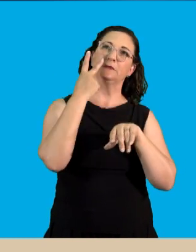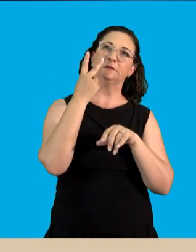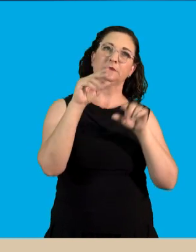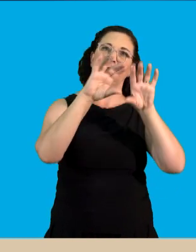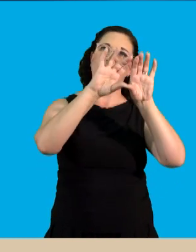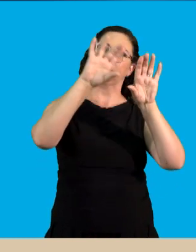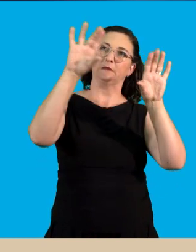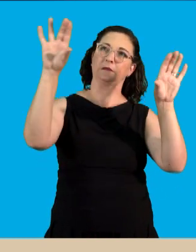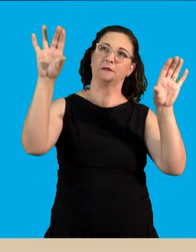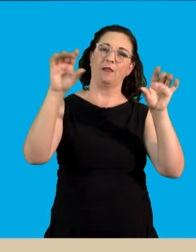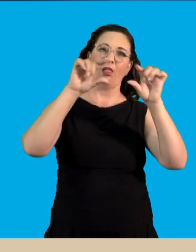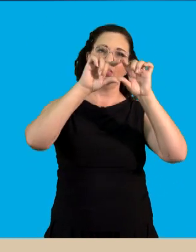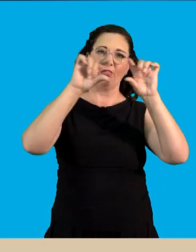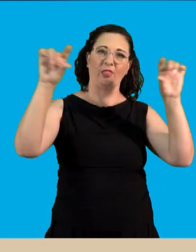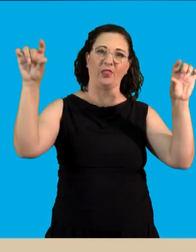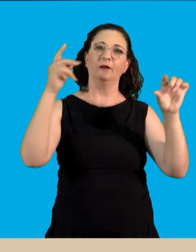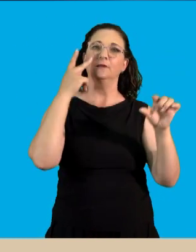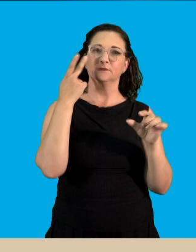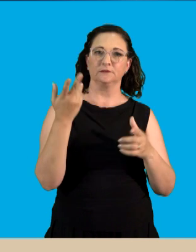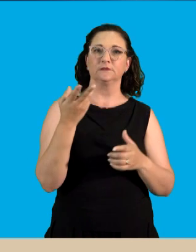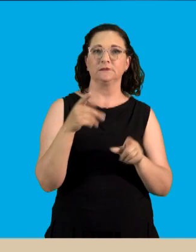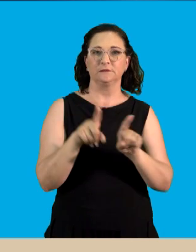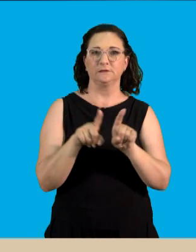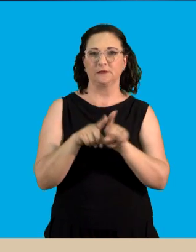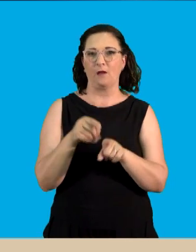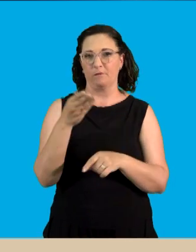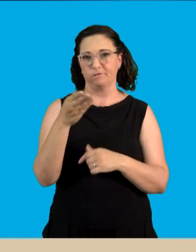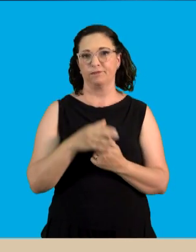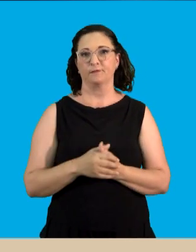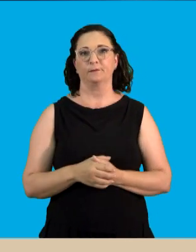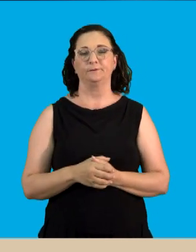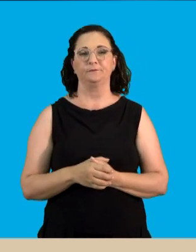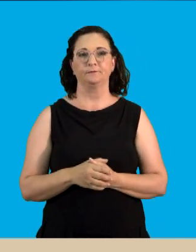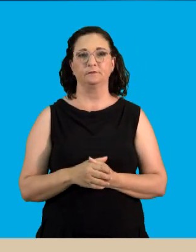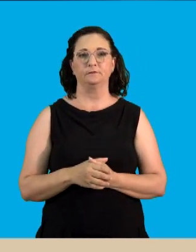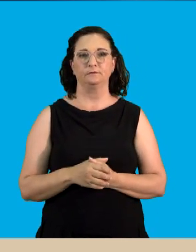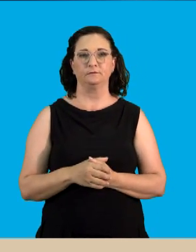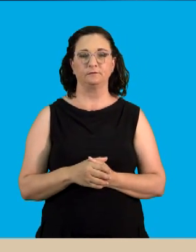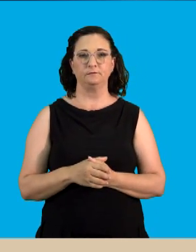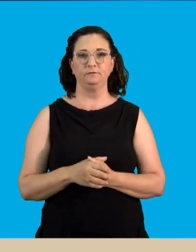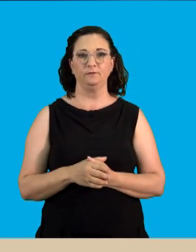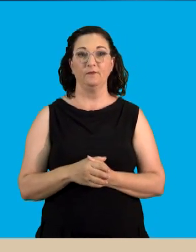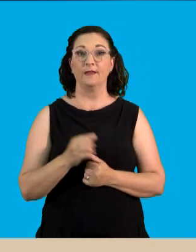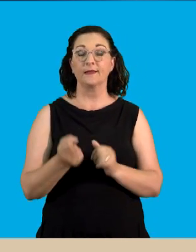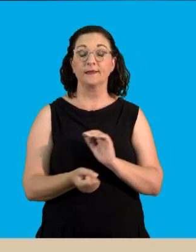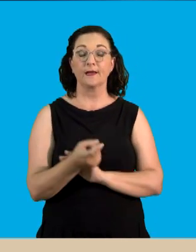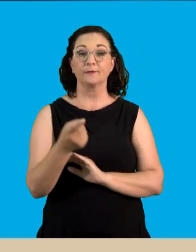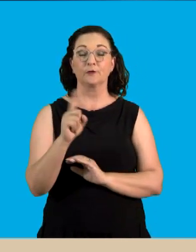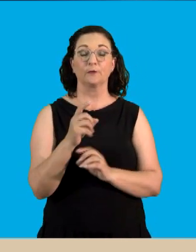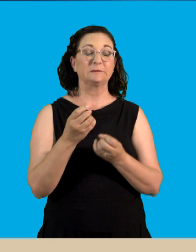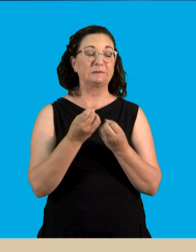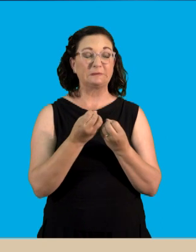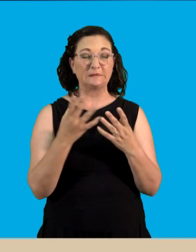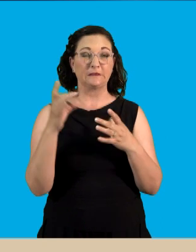will see that a thin band of light as you see it here on the picture here on the right hand side. And then what happens is that